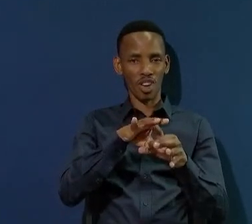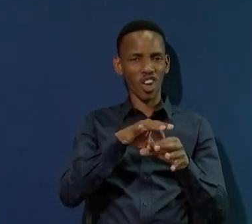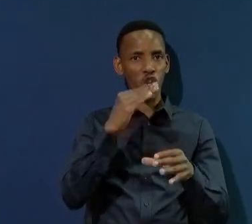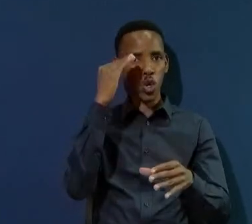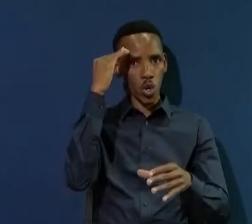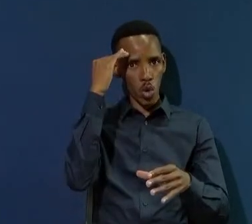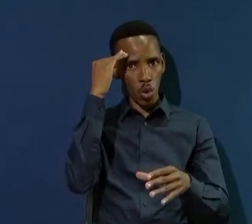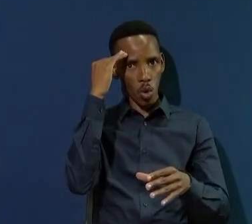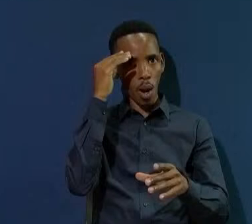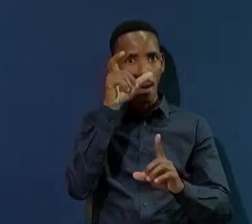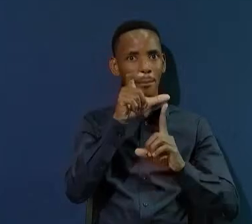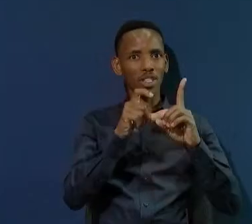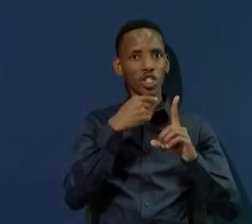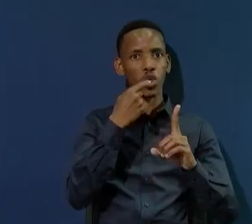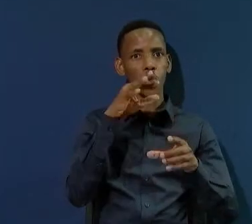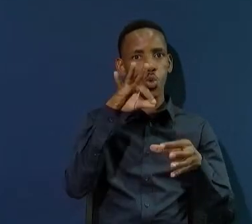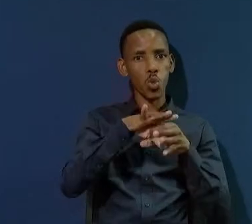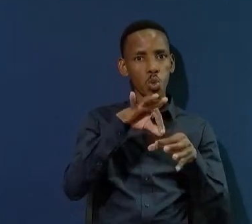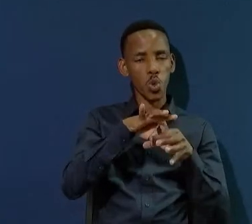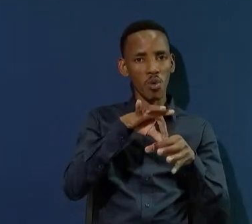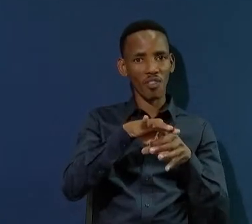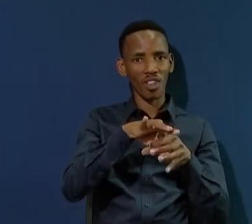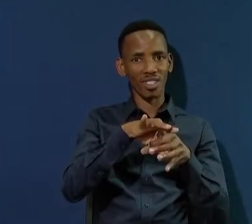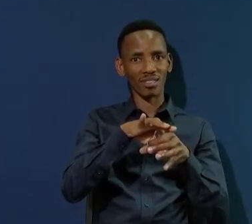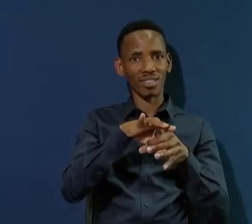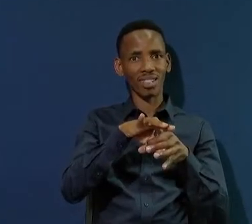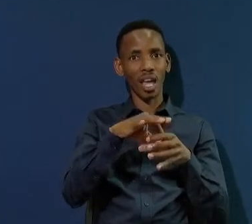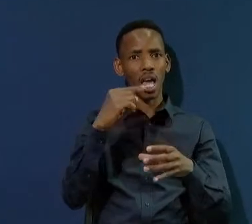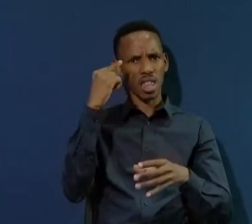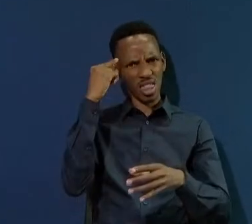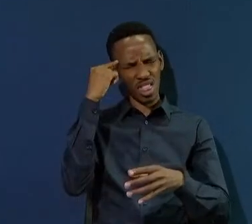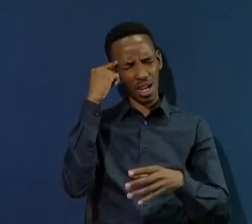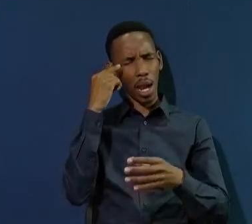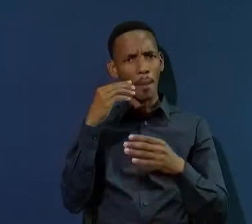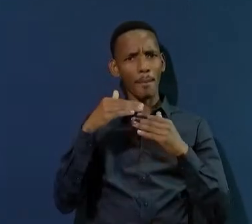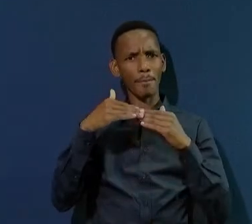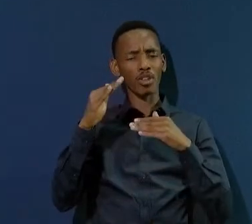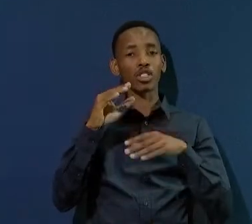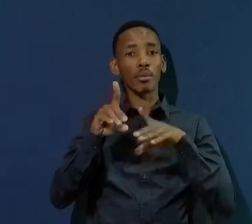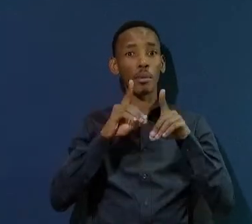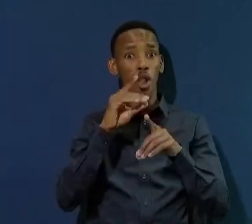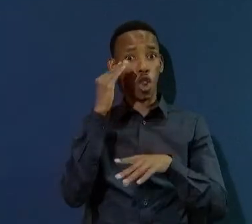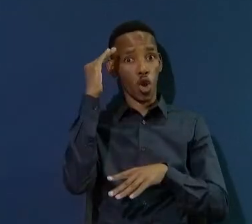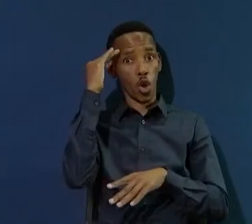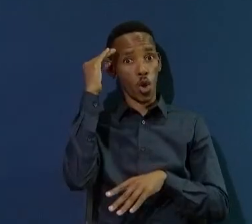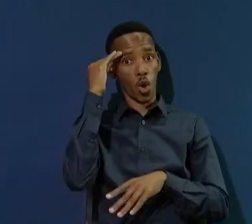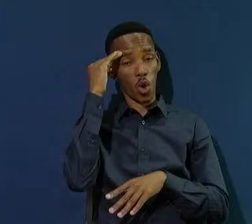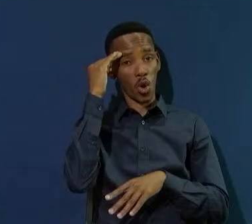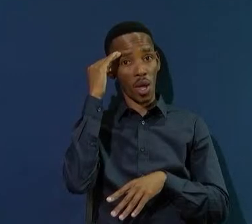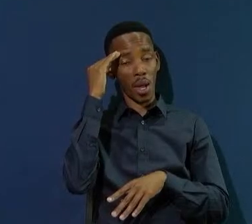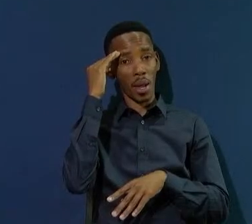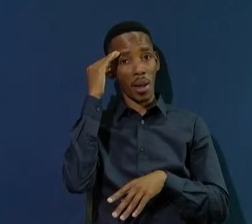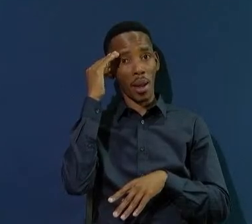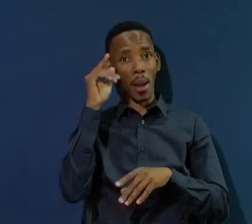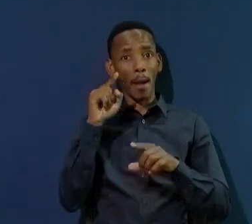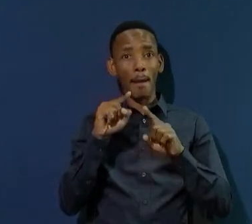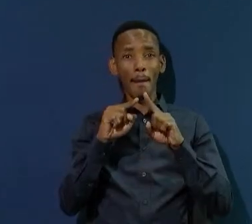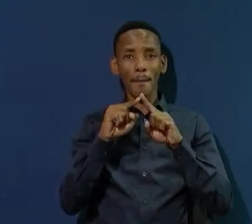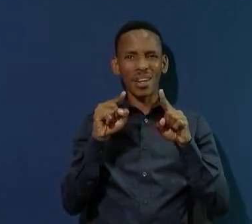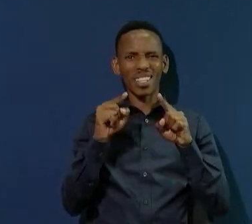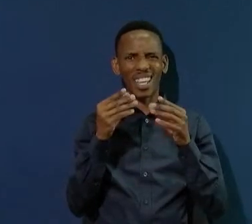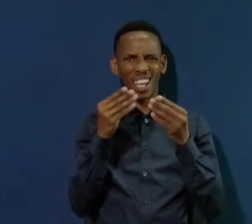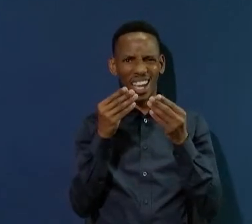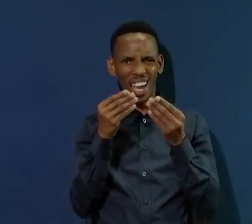what does that mean? Maybe the nitty-gritties aren't something that people are familiar with, but at least from my experience, people have an at least